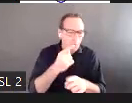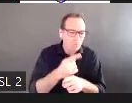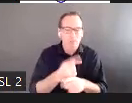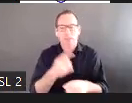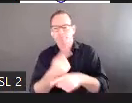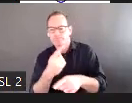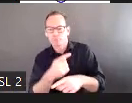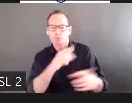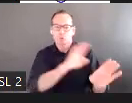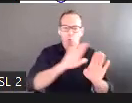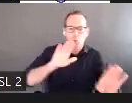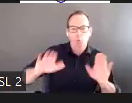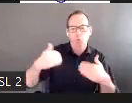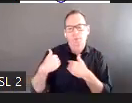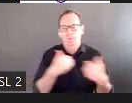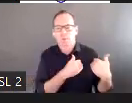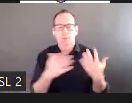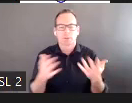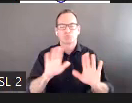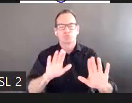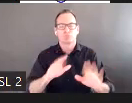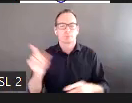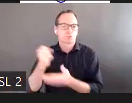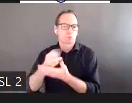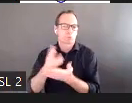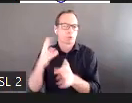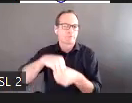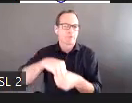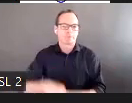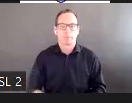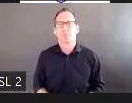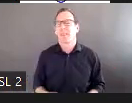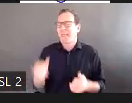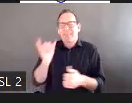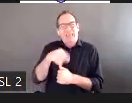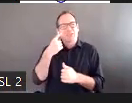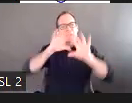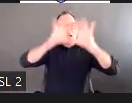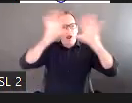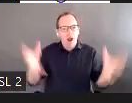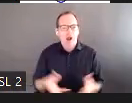as an investigative body, as a response program to seniors at risk dealing with elder abuse.